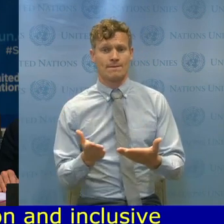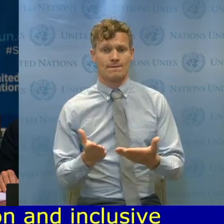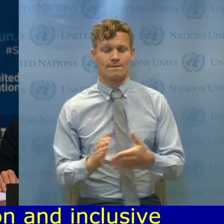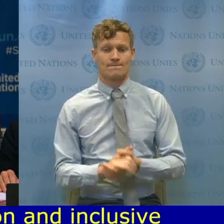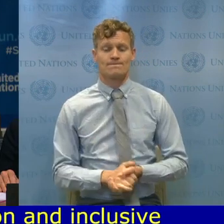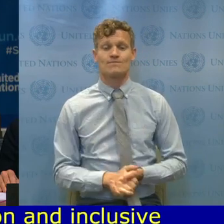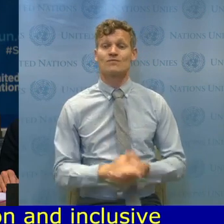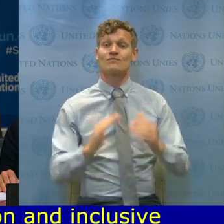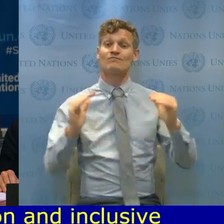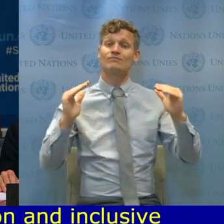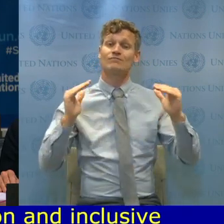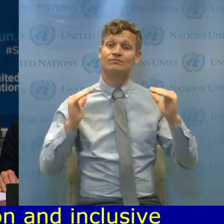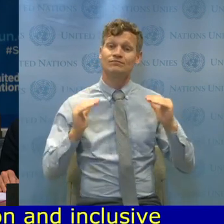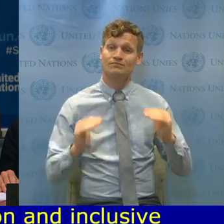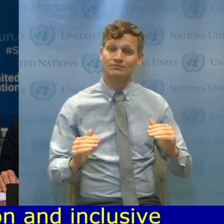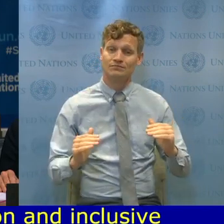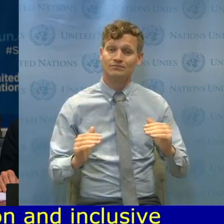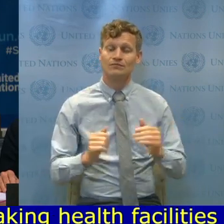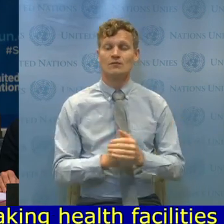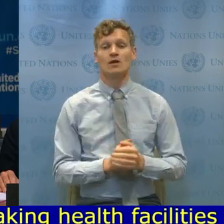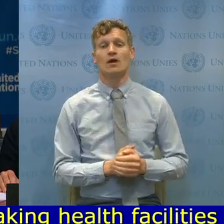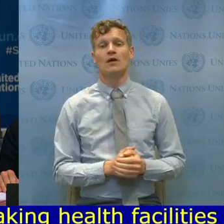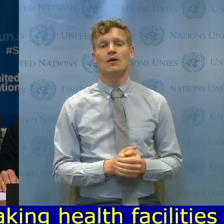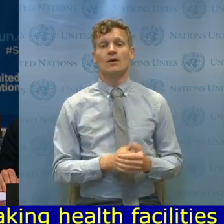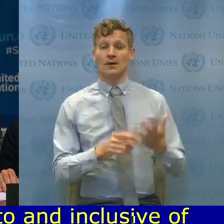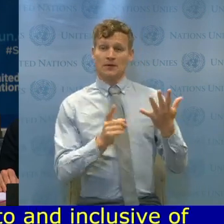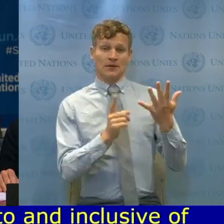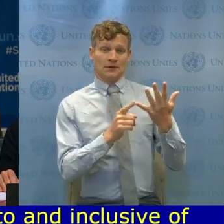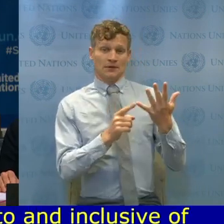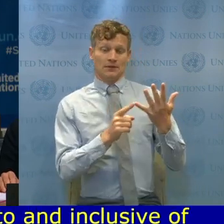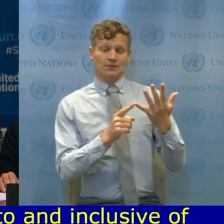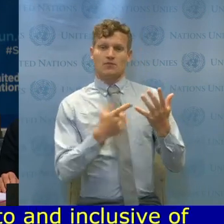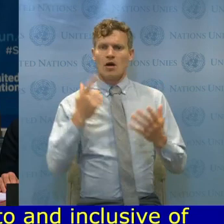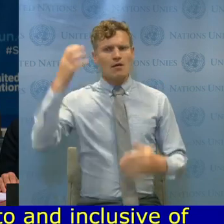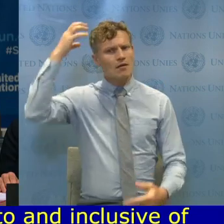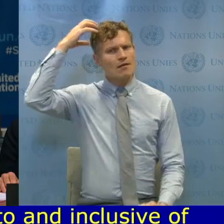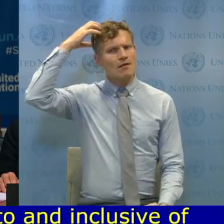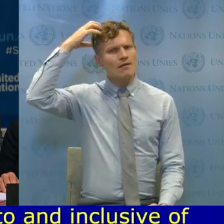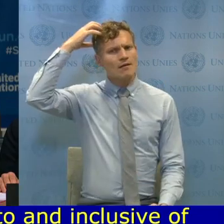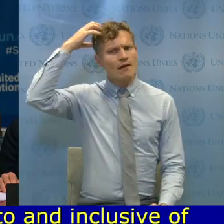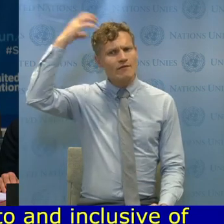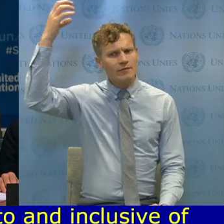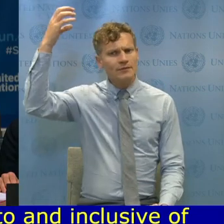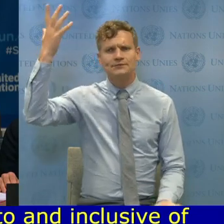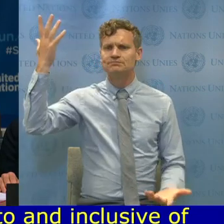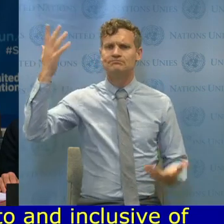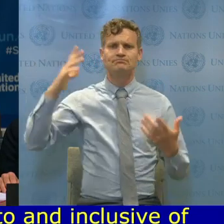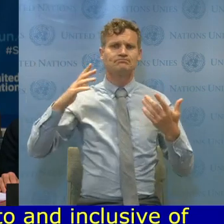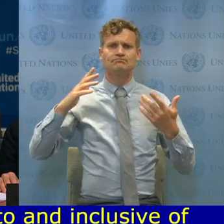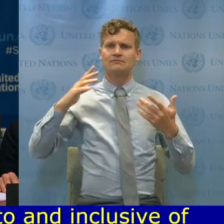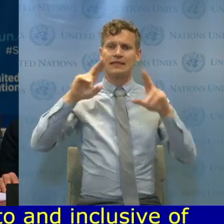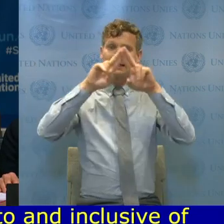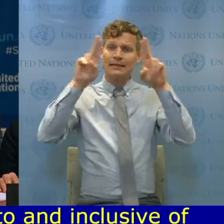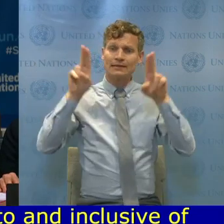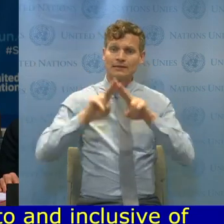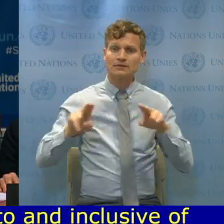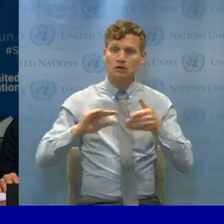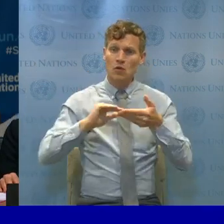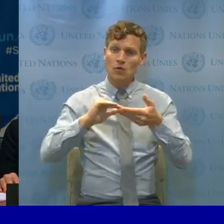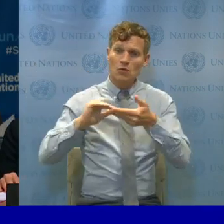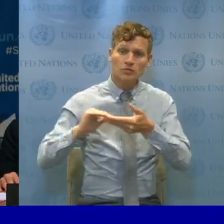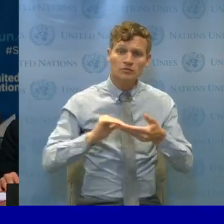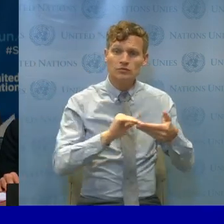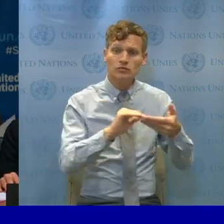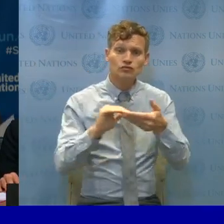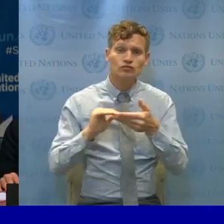E, what specific measures can be taken by governments, international organizations, and civil